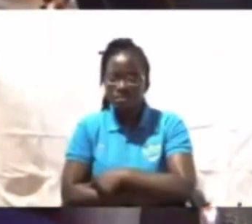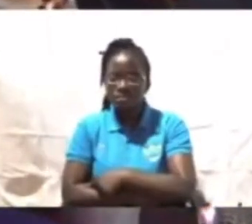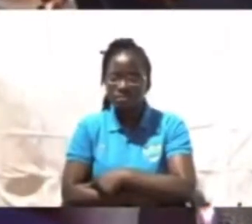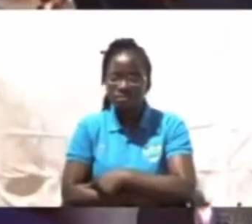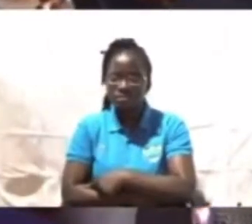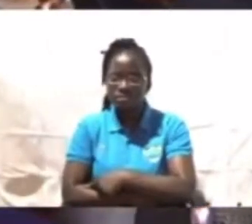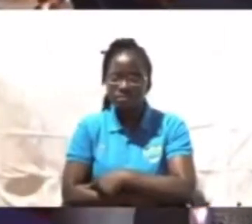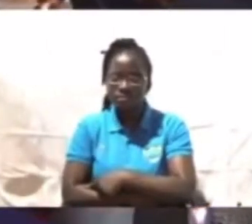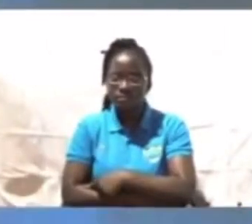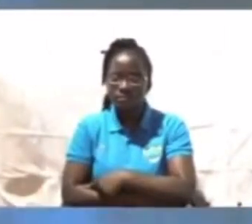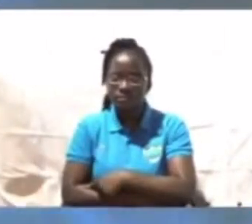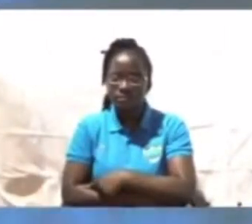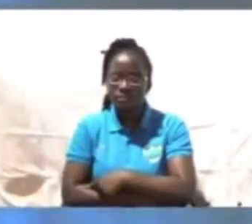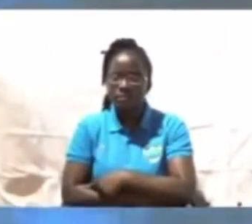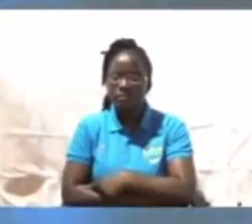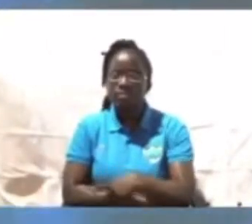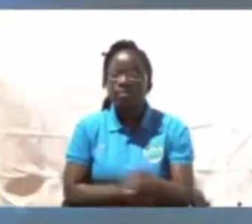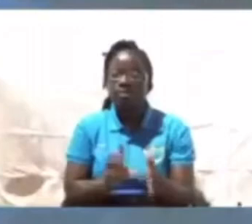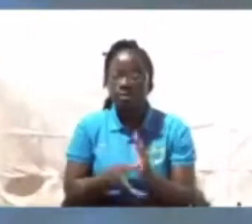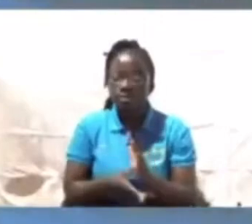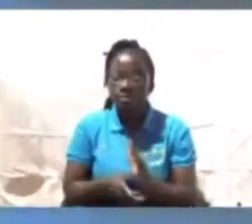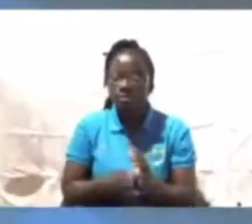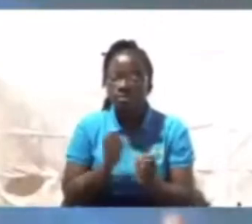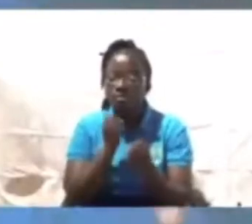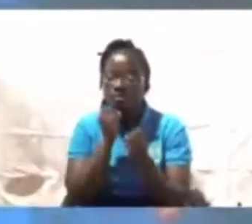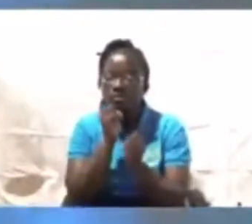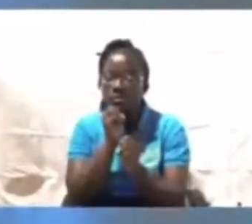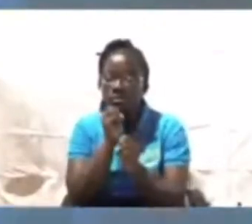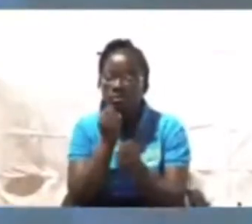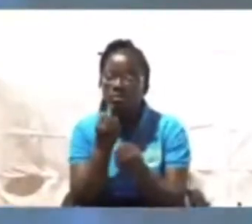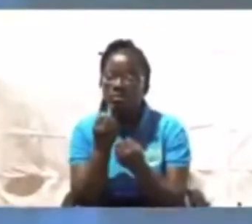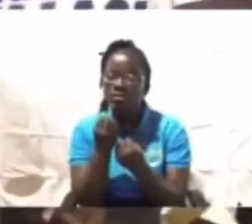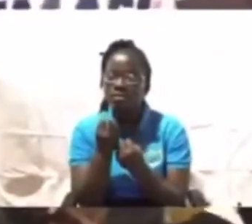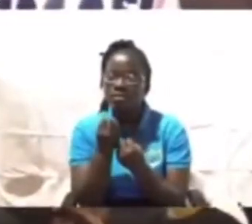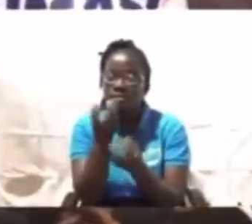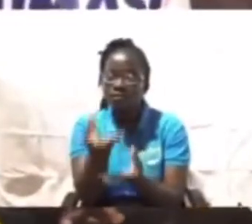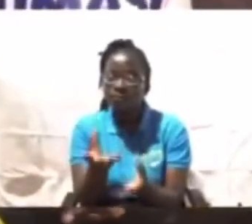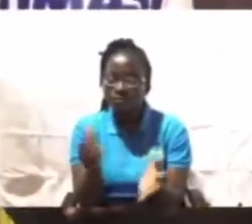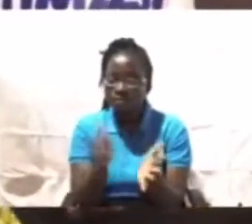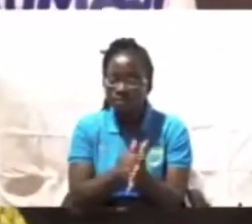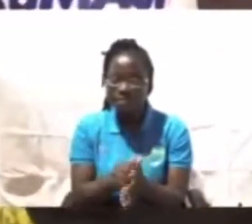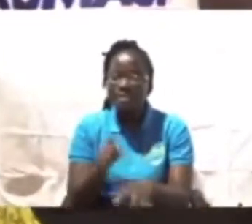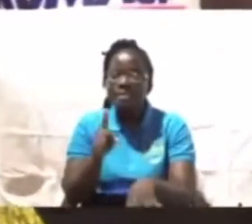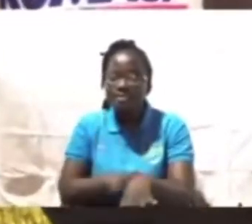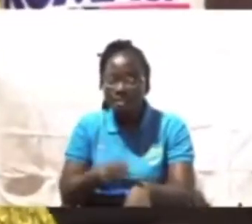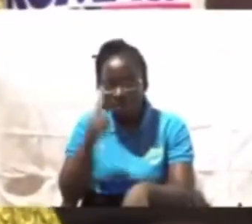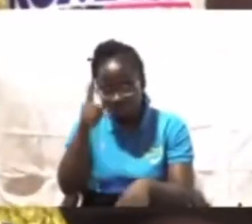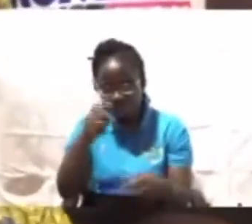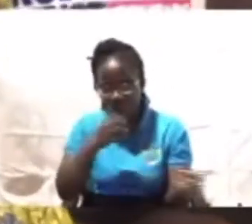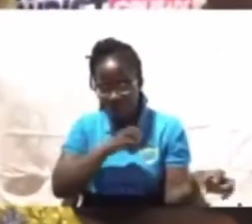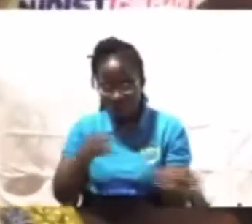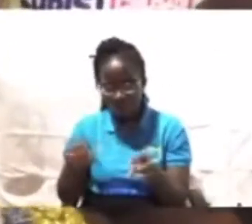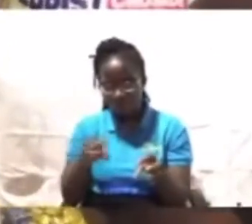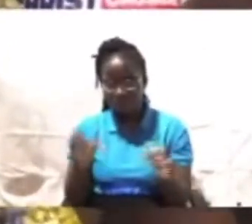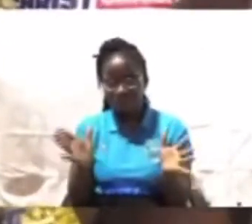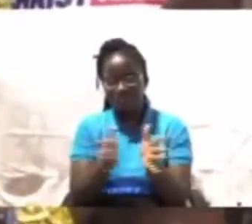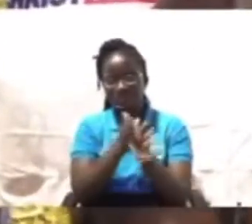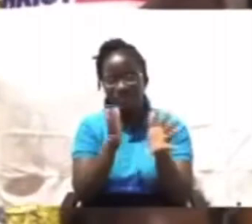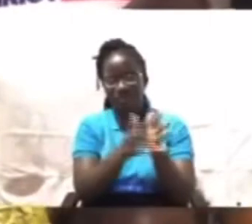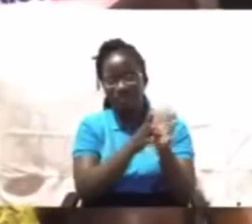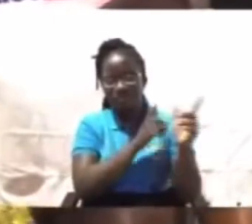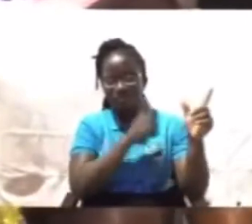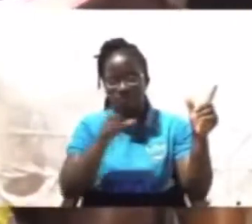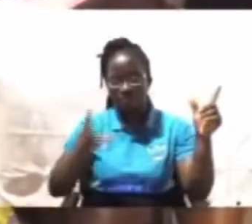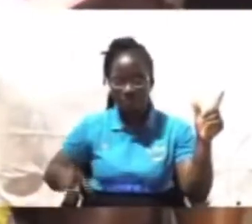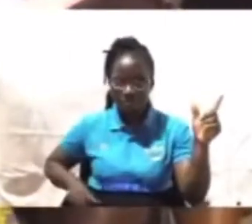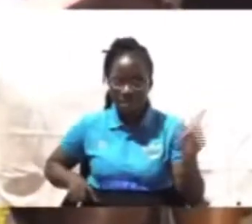se it's time for action praise the lord hallelujah but